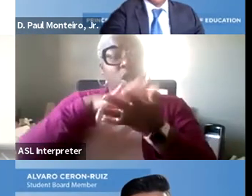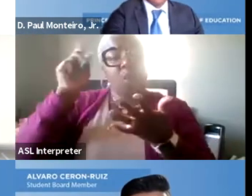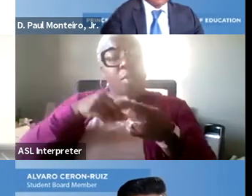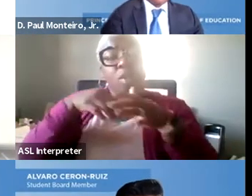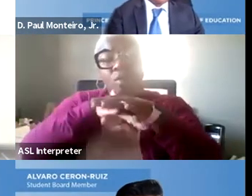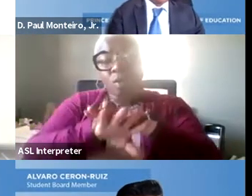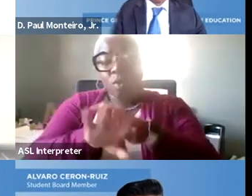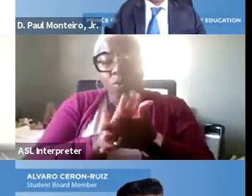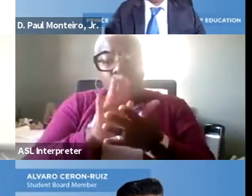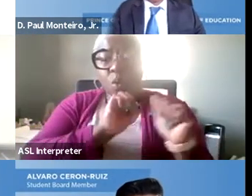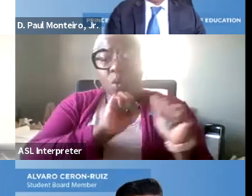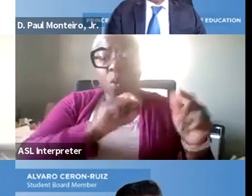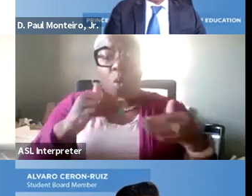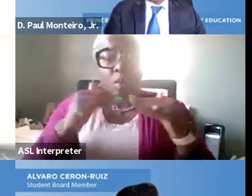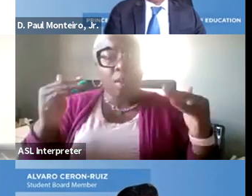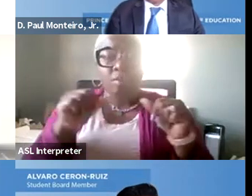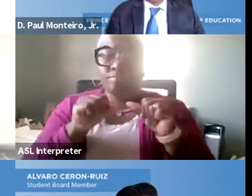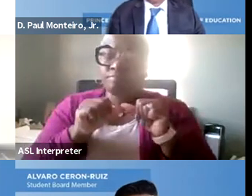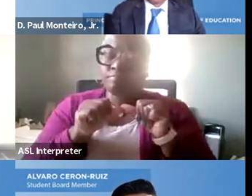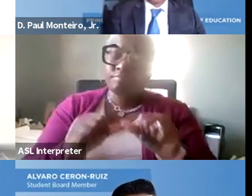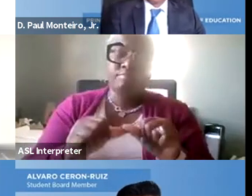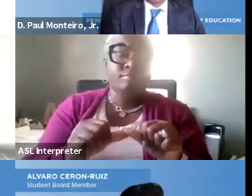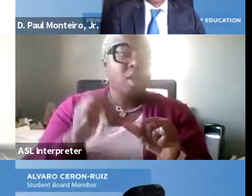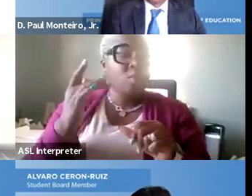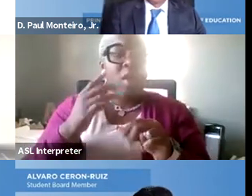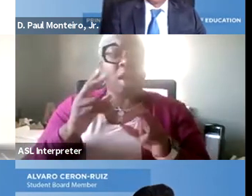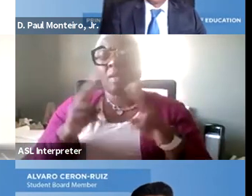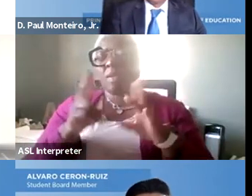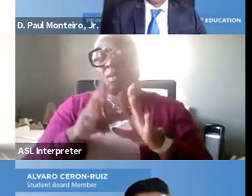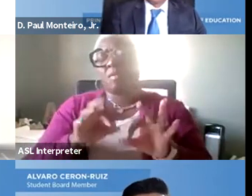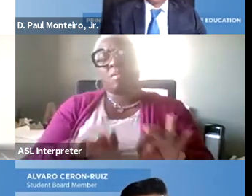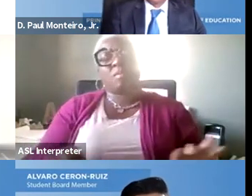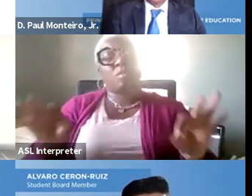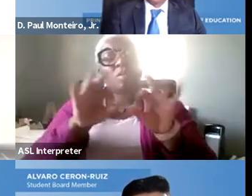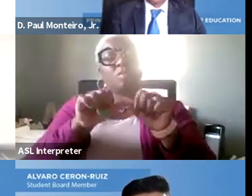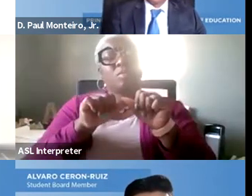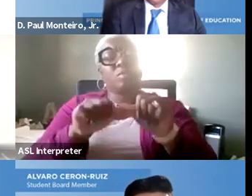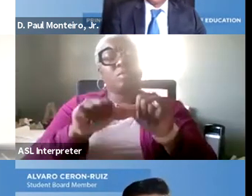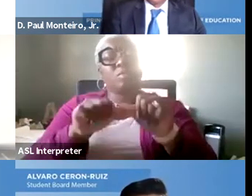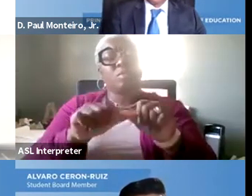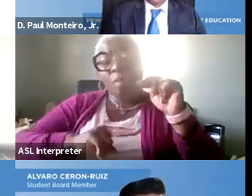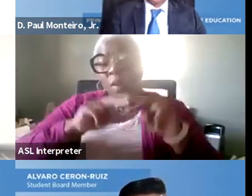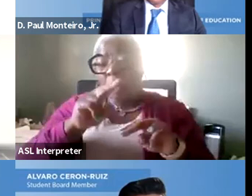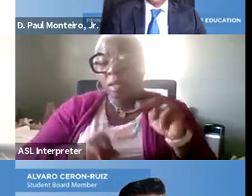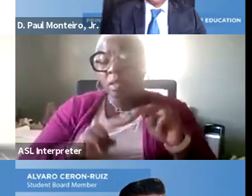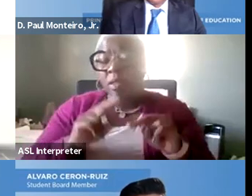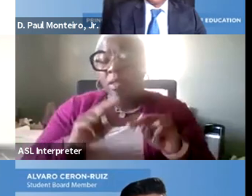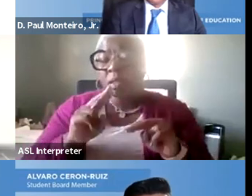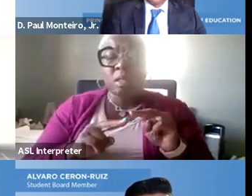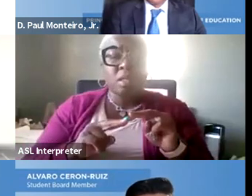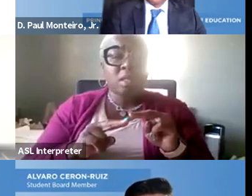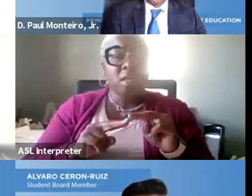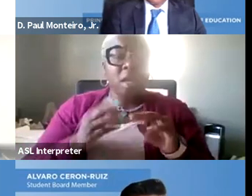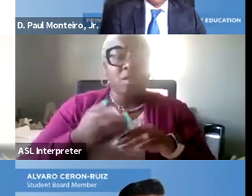schools at all levels made steady progress. This is why I think it is critical that you remain committed to projects and initiatives that will